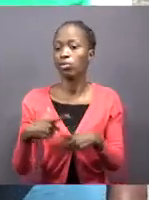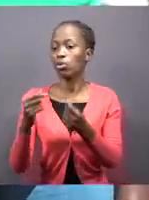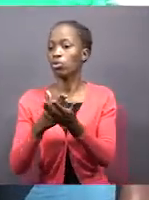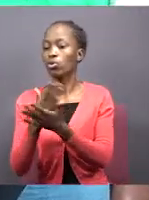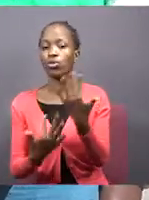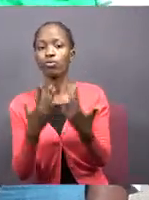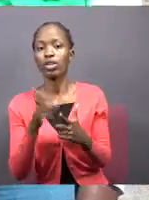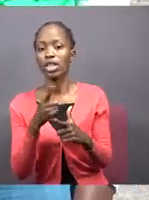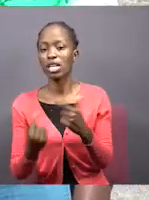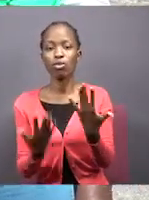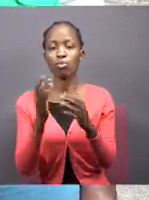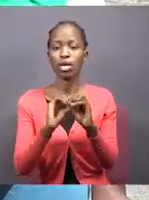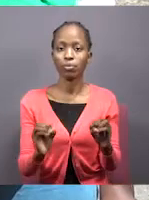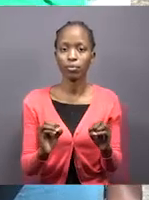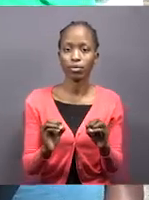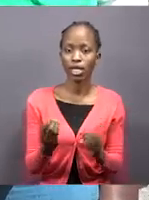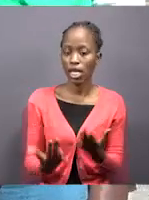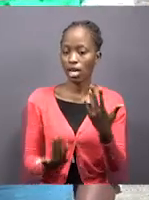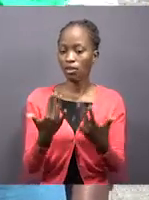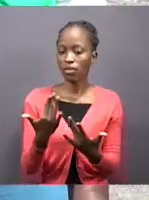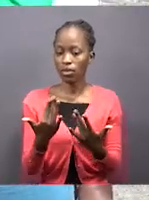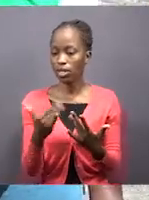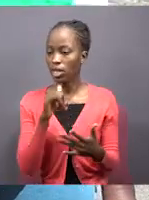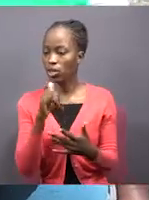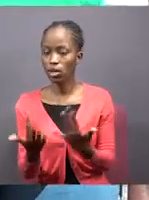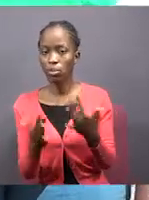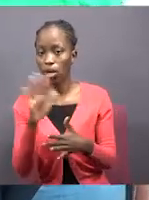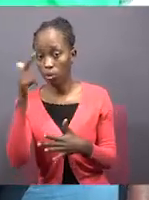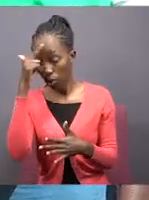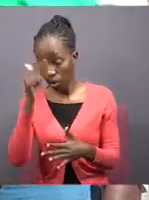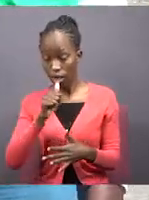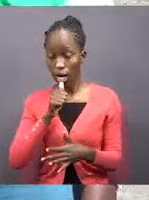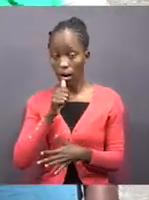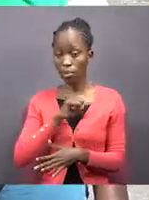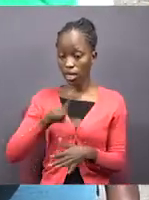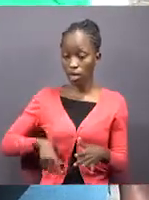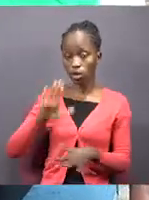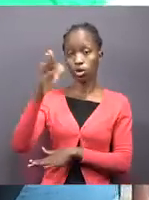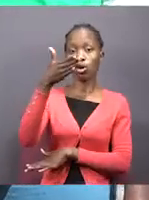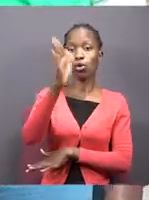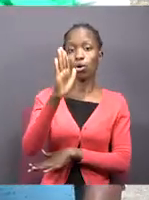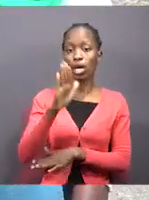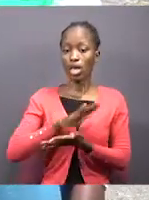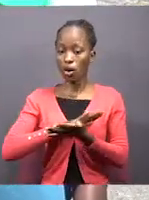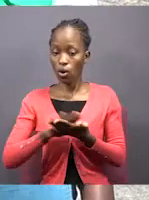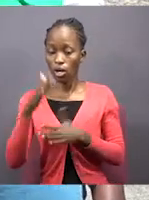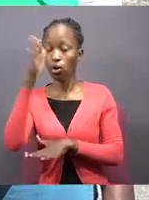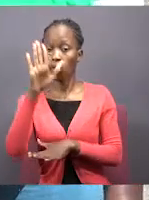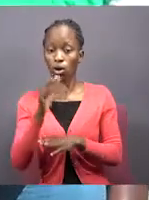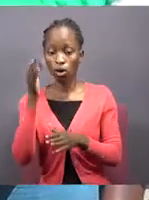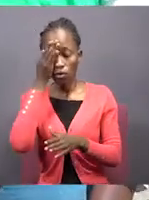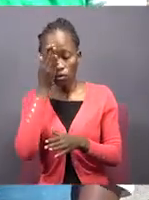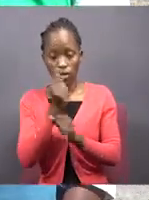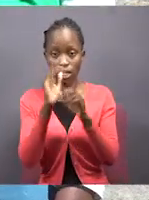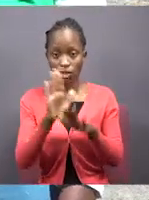not be burnt. The flames will not set you ablaze, for I am the Lord your God, the Holy One of Israel, your Savior. I give